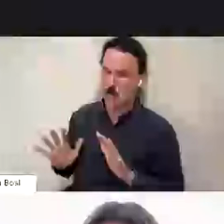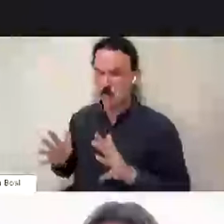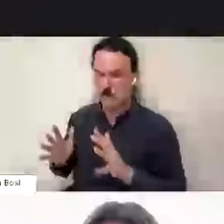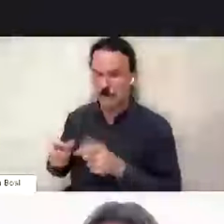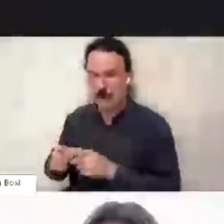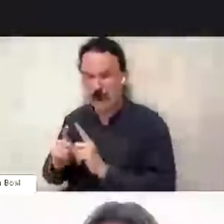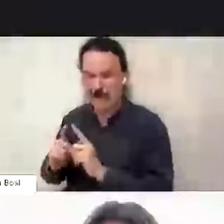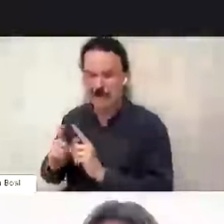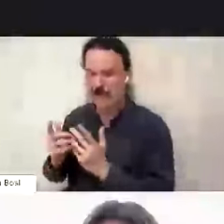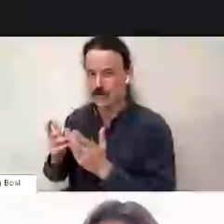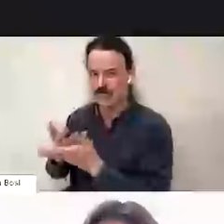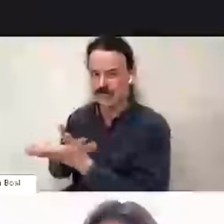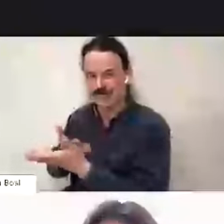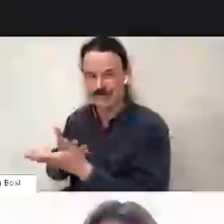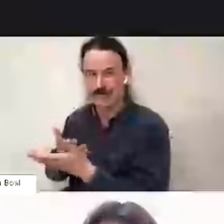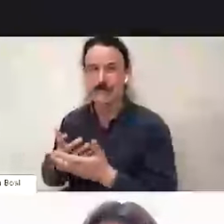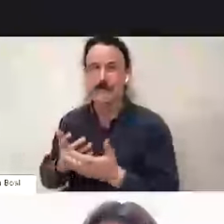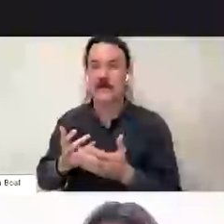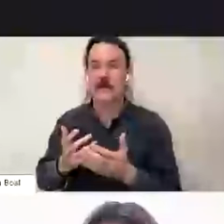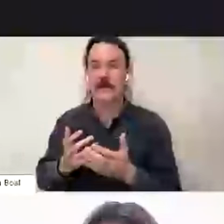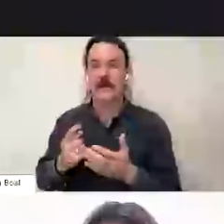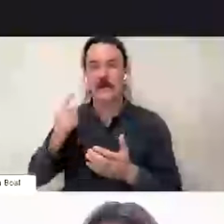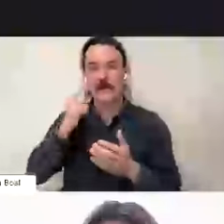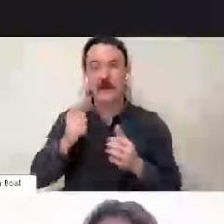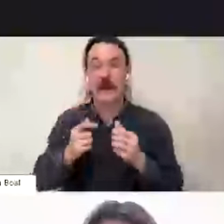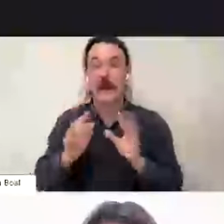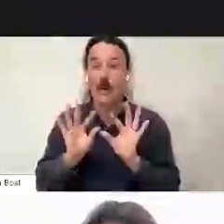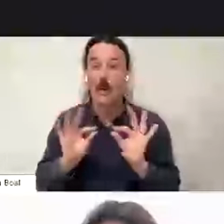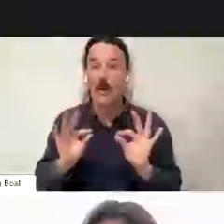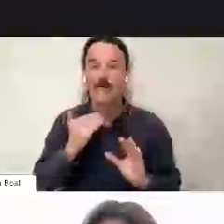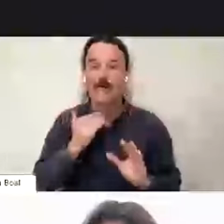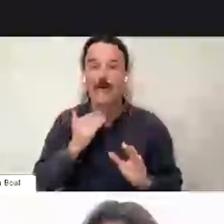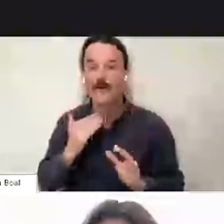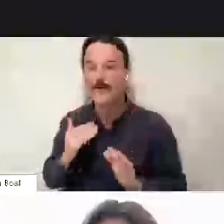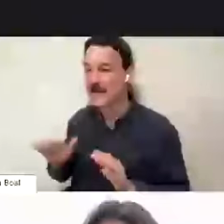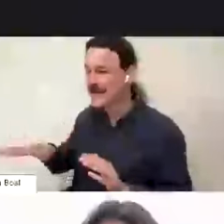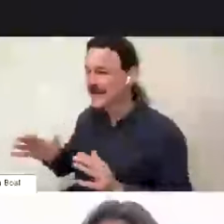making sense when I say this, but in a quiet voice. So,